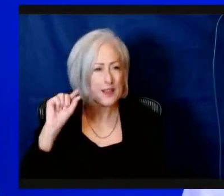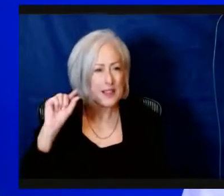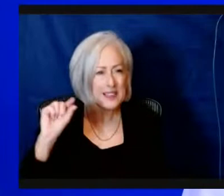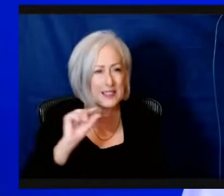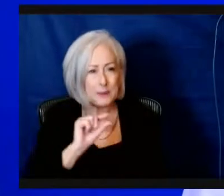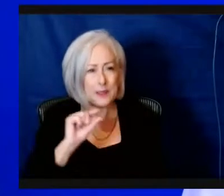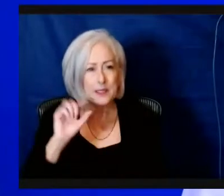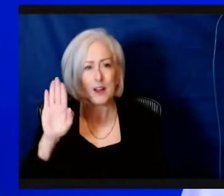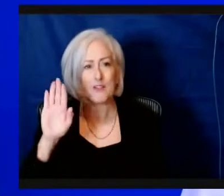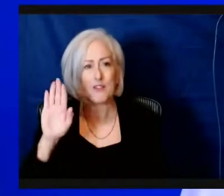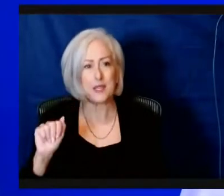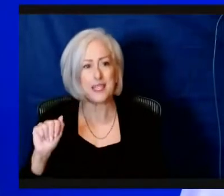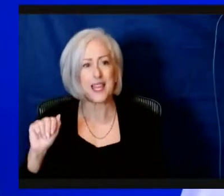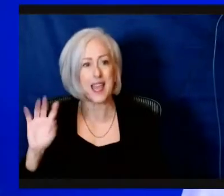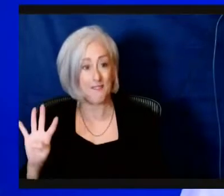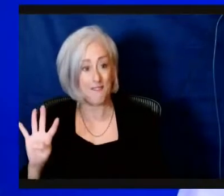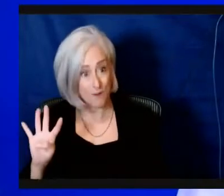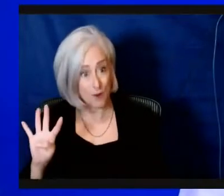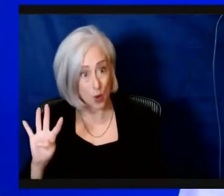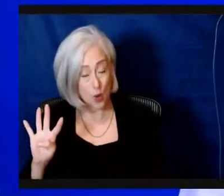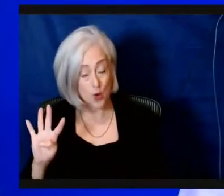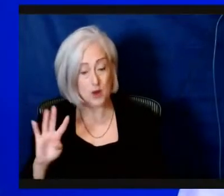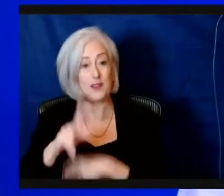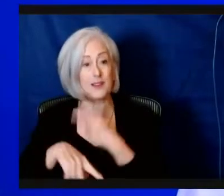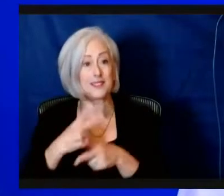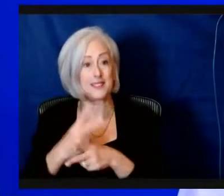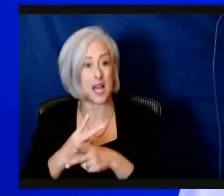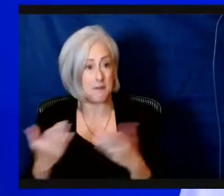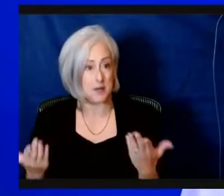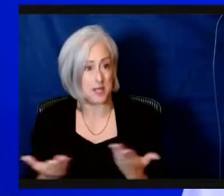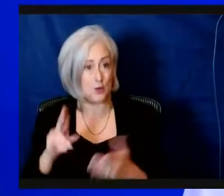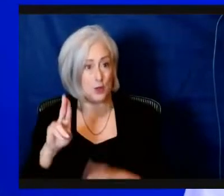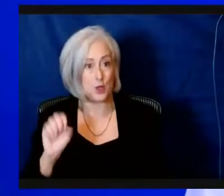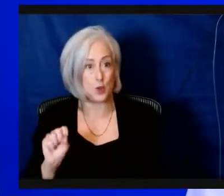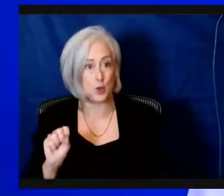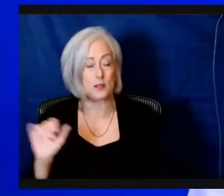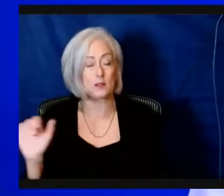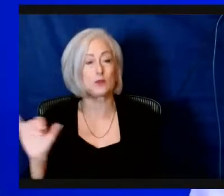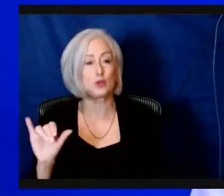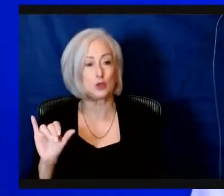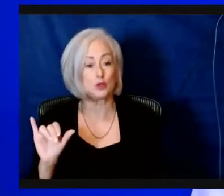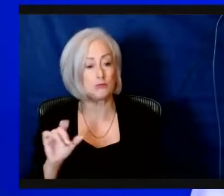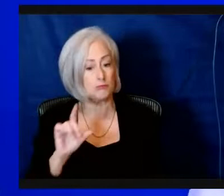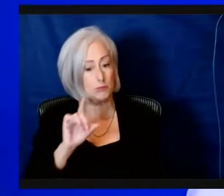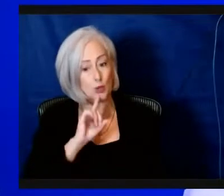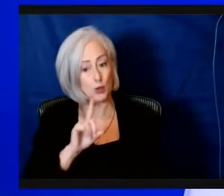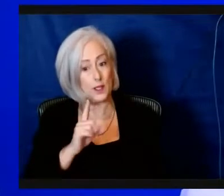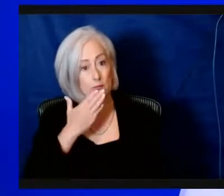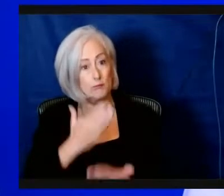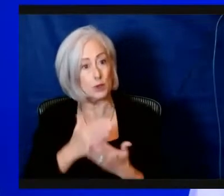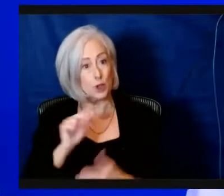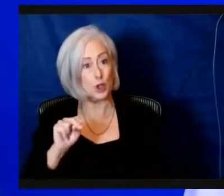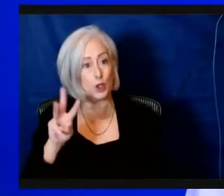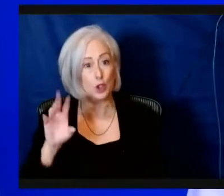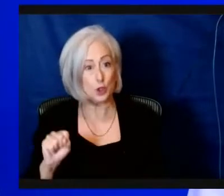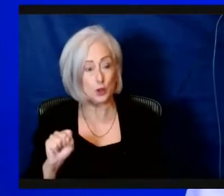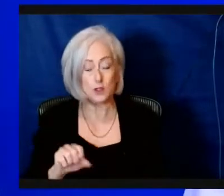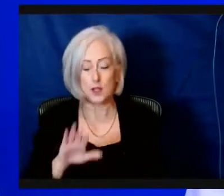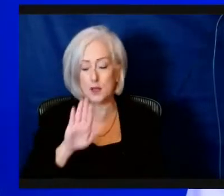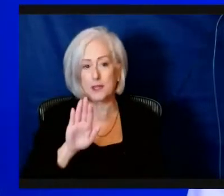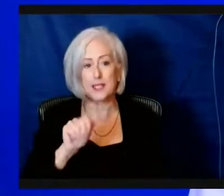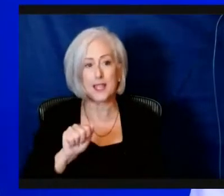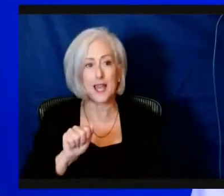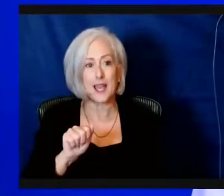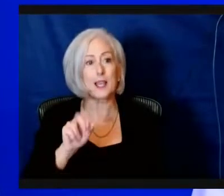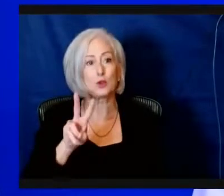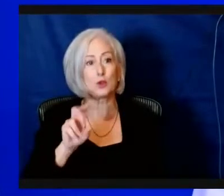BA4 in the United States as well. So, but overall, just very encouraging news. The BA.2.1,